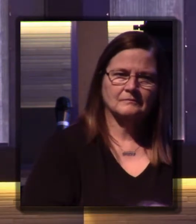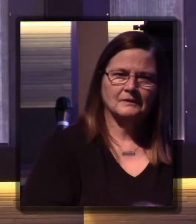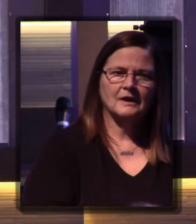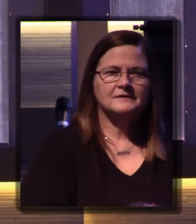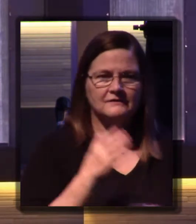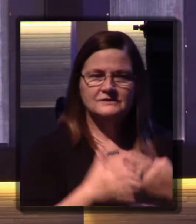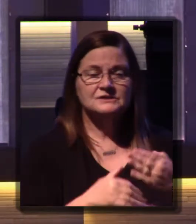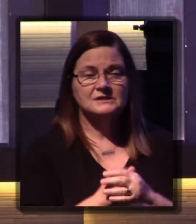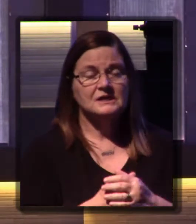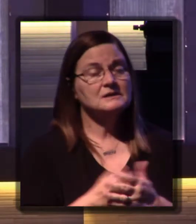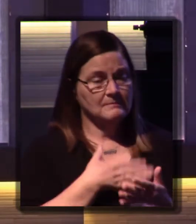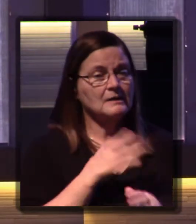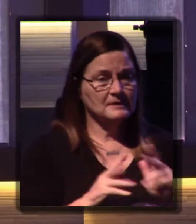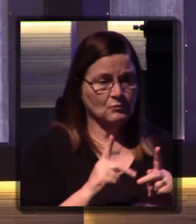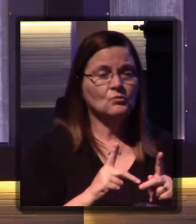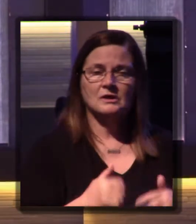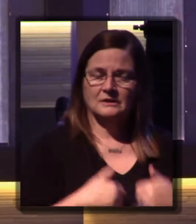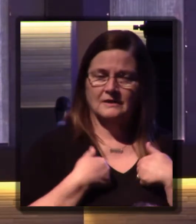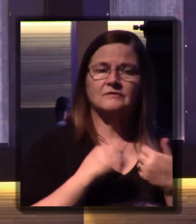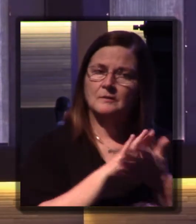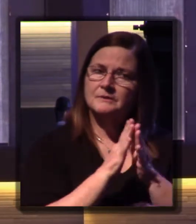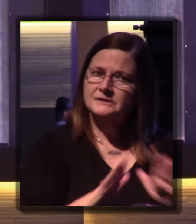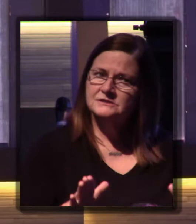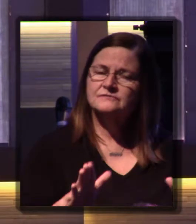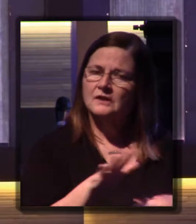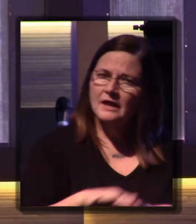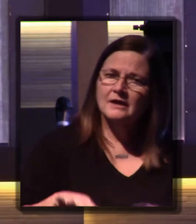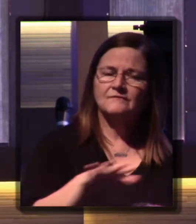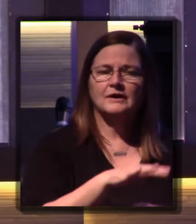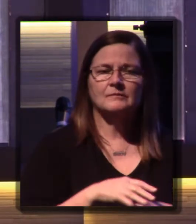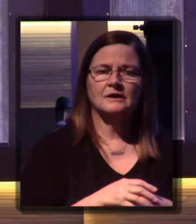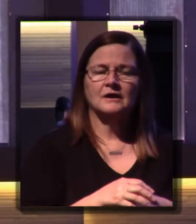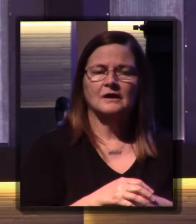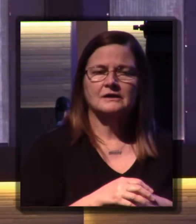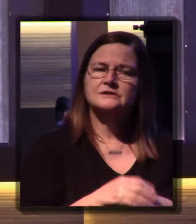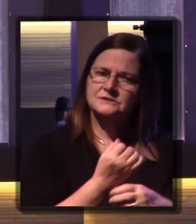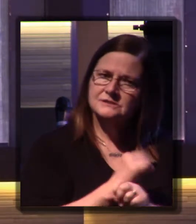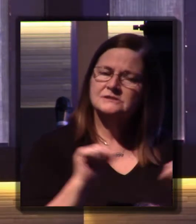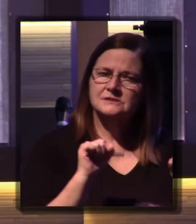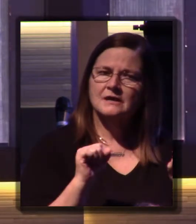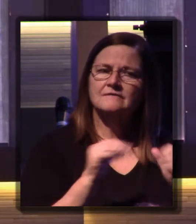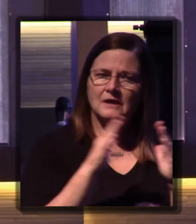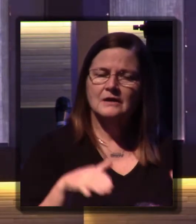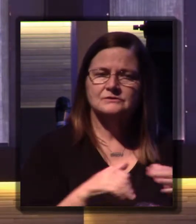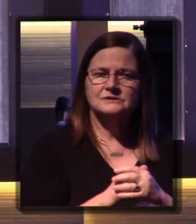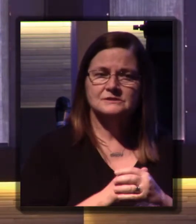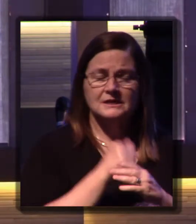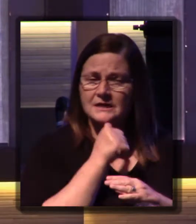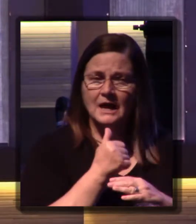he finishes up and he says, then my people will live in a peaceful habitation and in secure dwellings and,